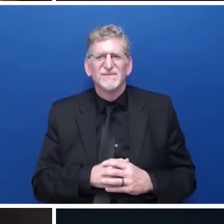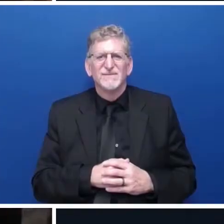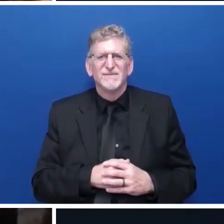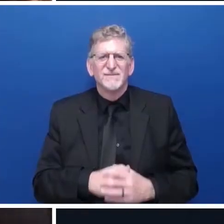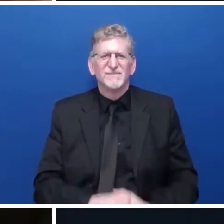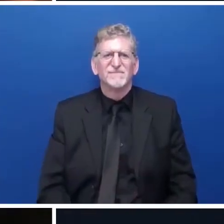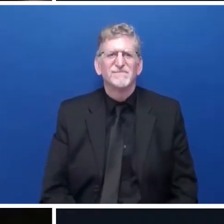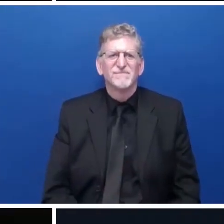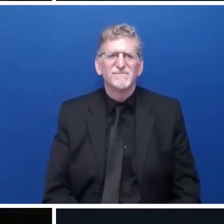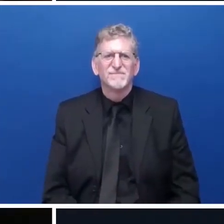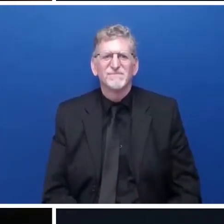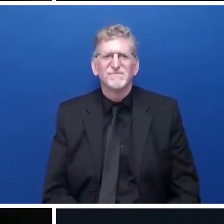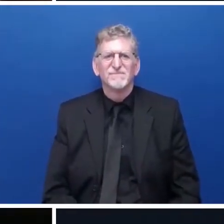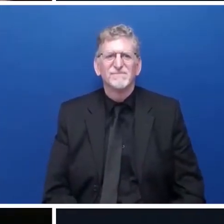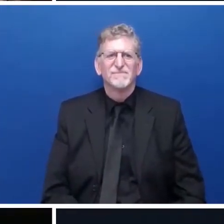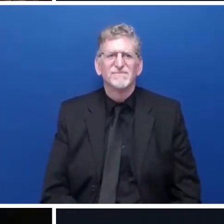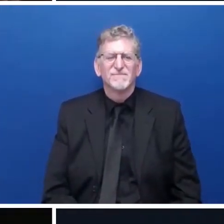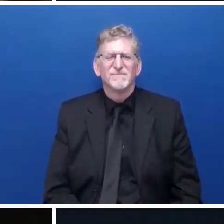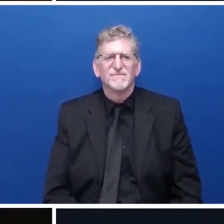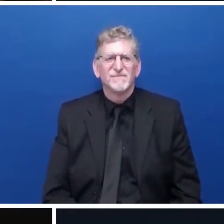Yeah.